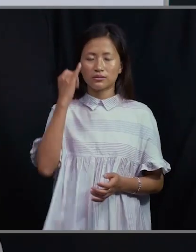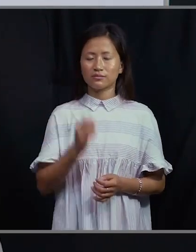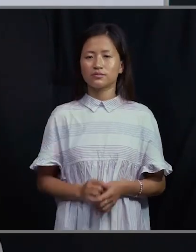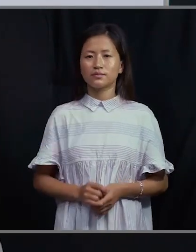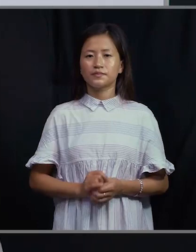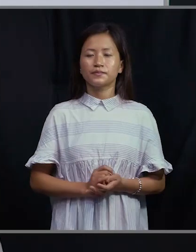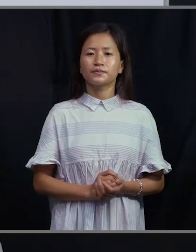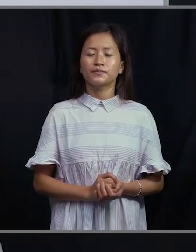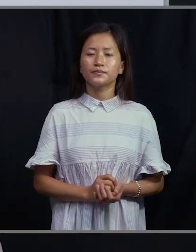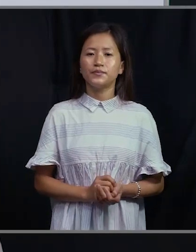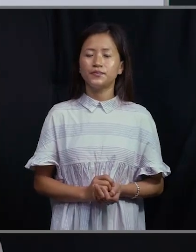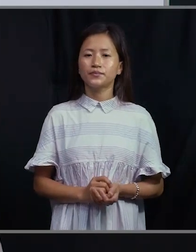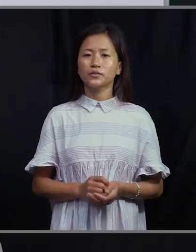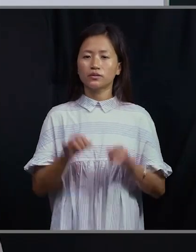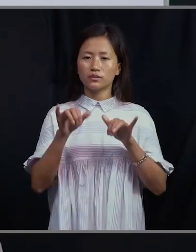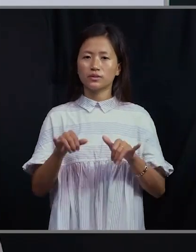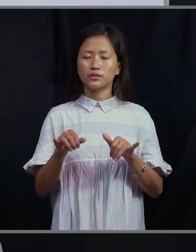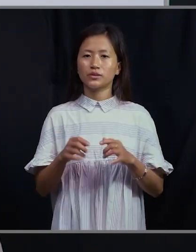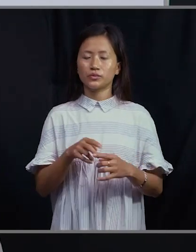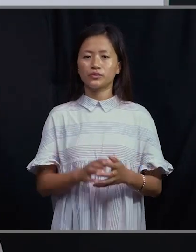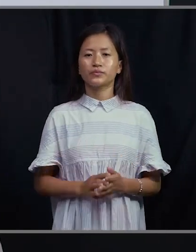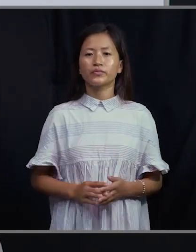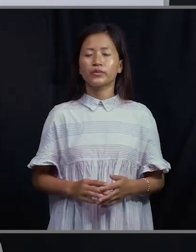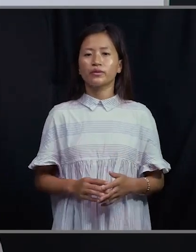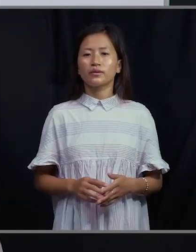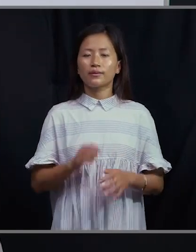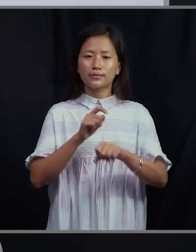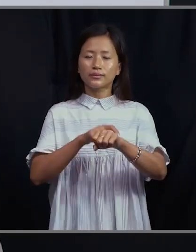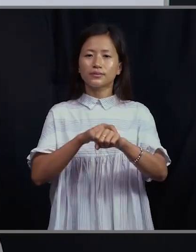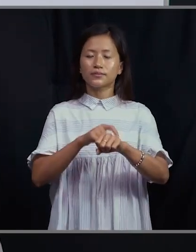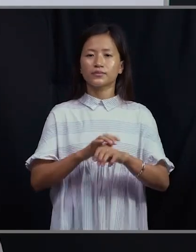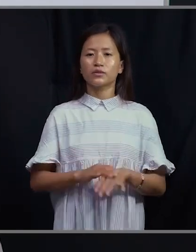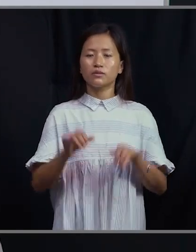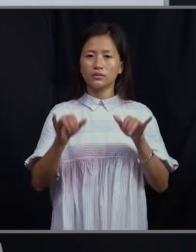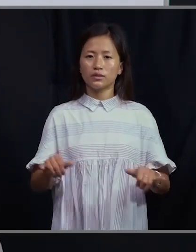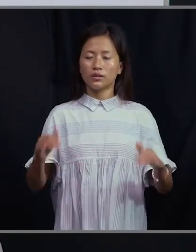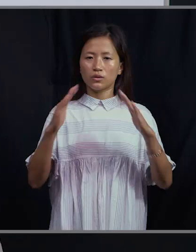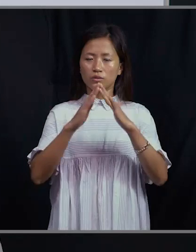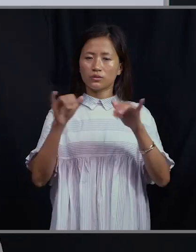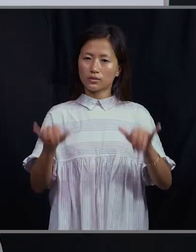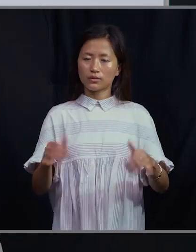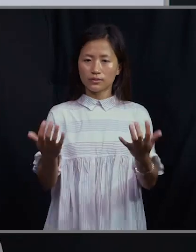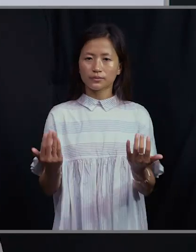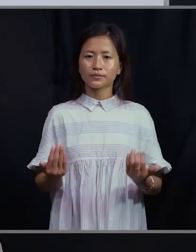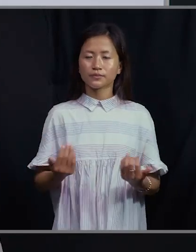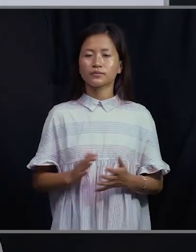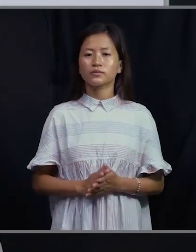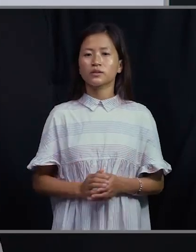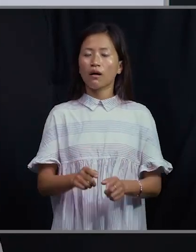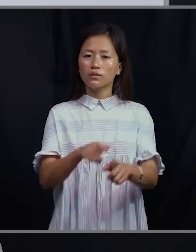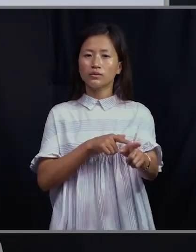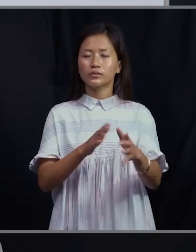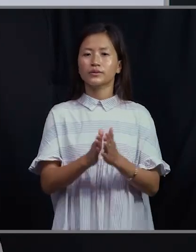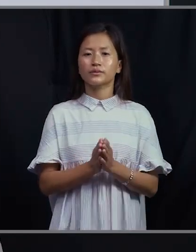Okay, so I would like you to stay tuned. Okay, and at this time I want you to stay home and stay safe. Okay, and along with